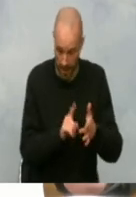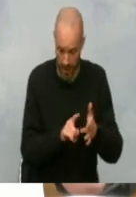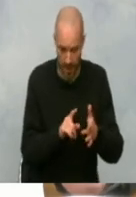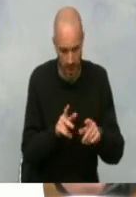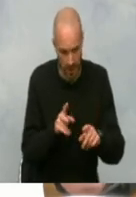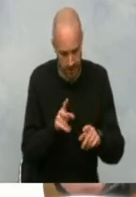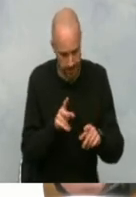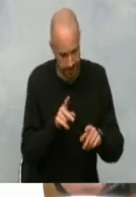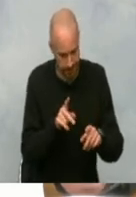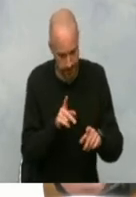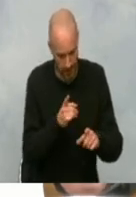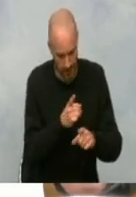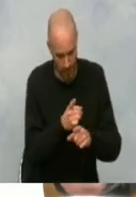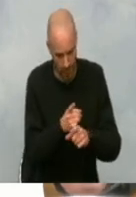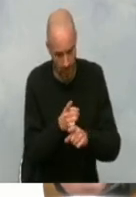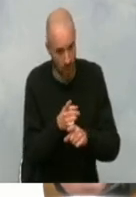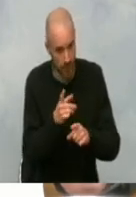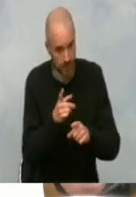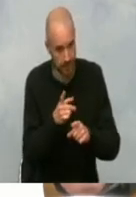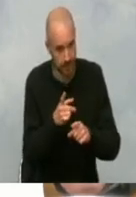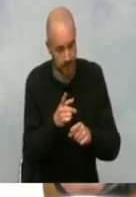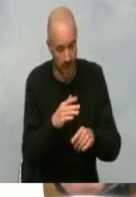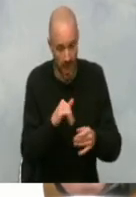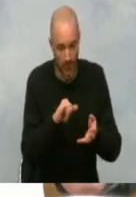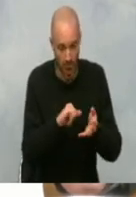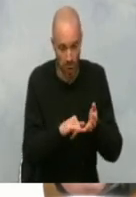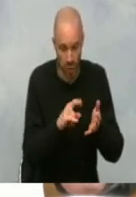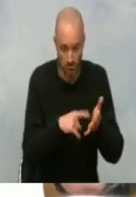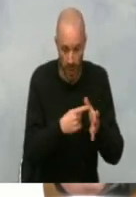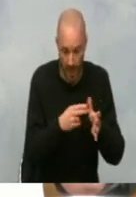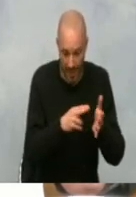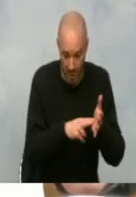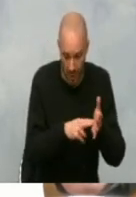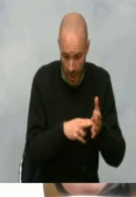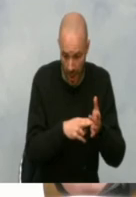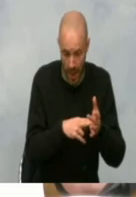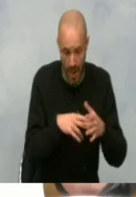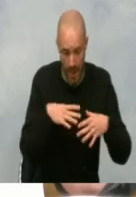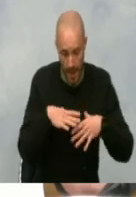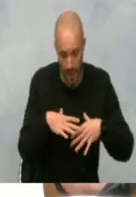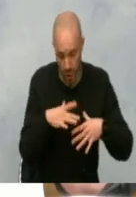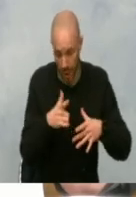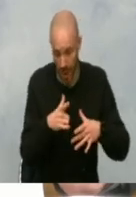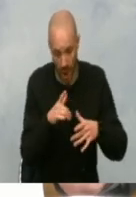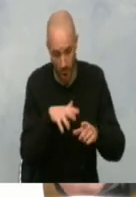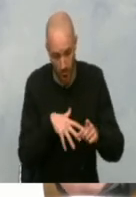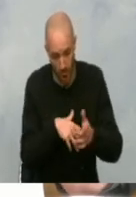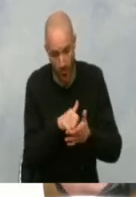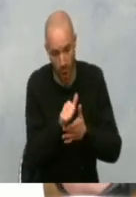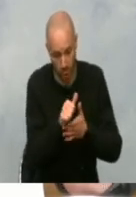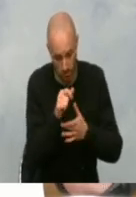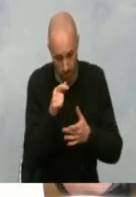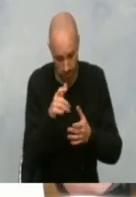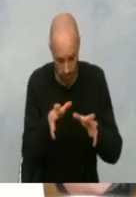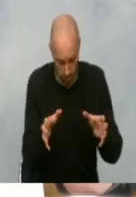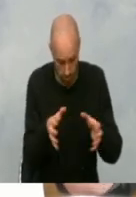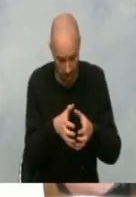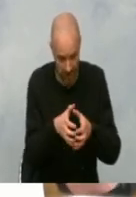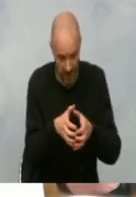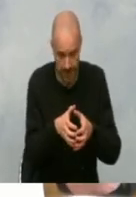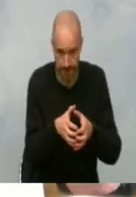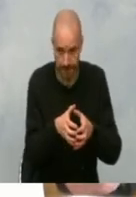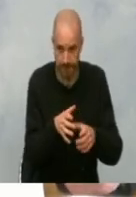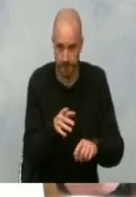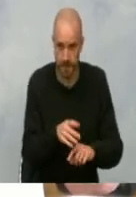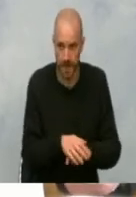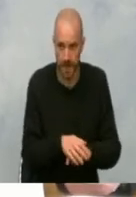looks at South Lanarkshire Leisure and Culture Trust and the Integrated Joint Board. And the point that's been made there,